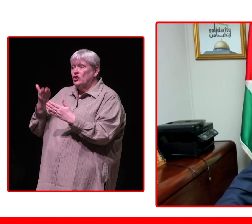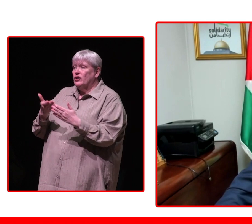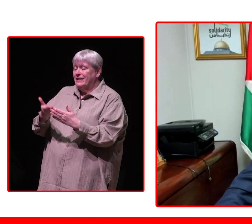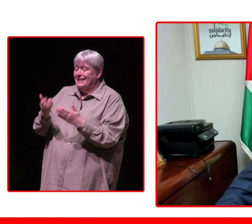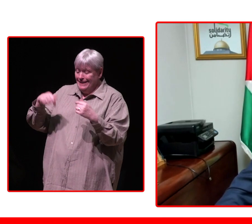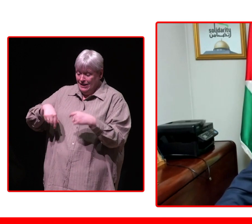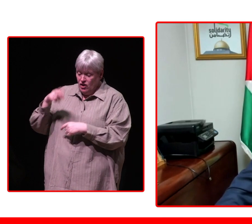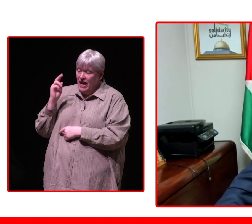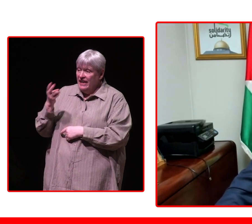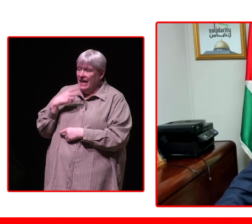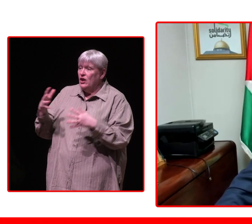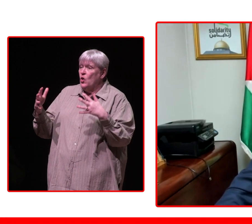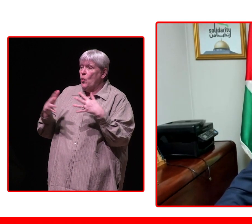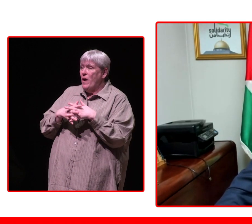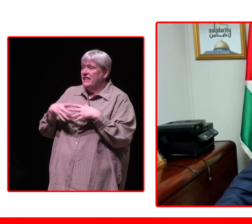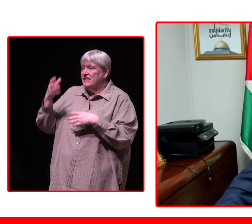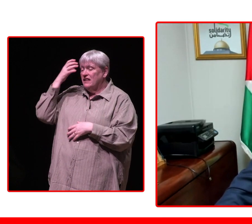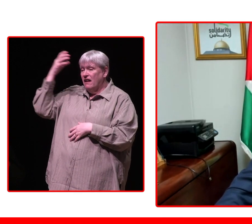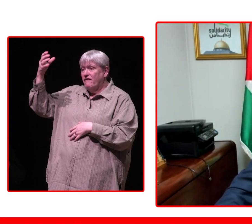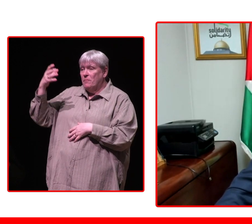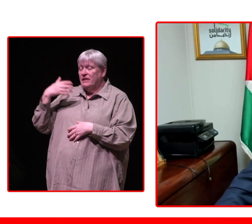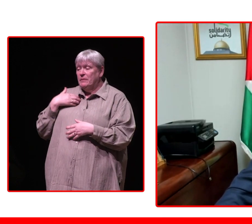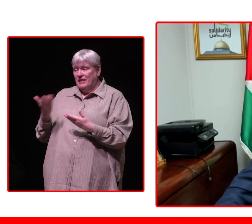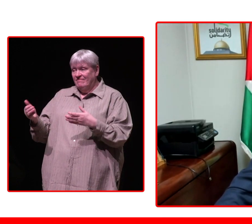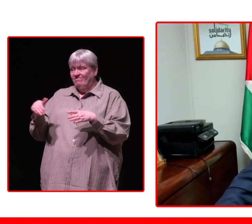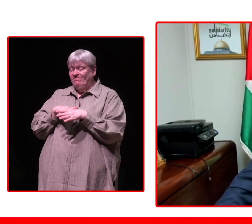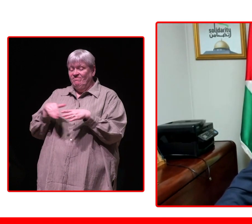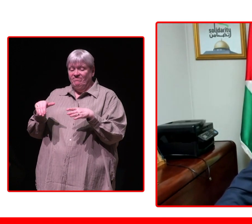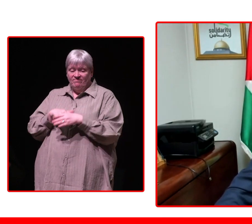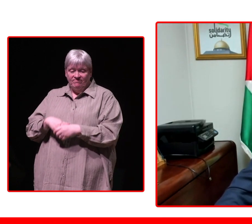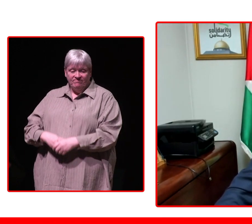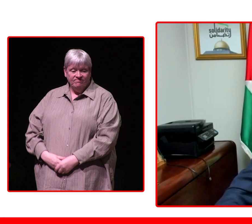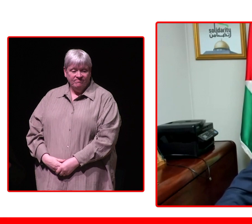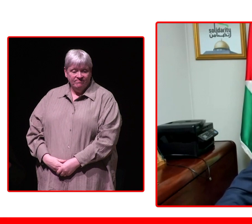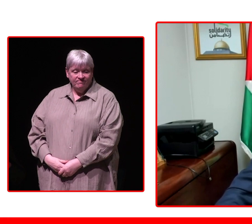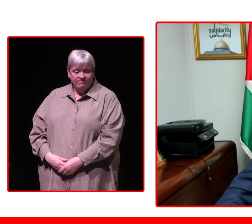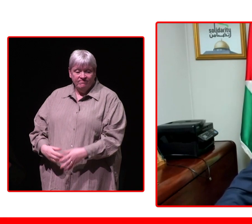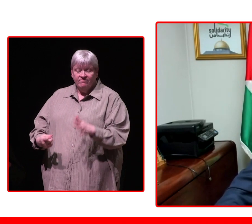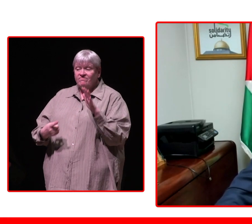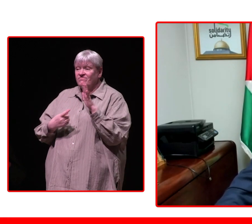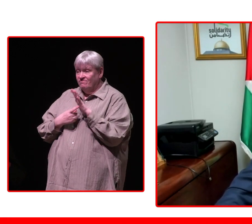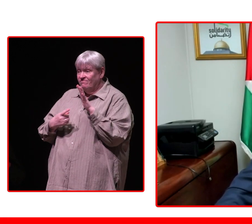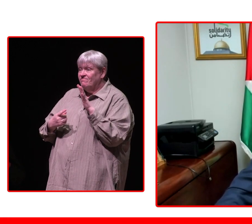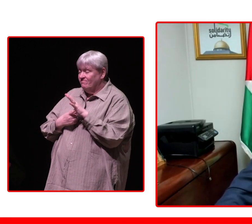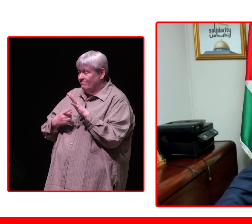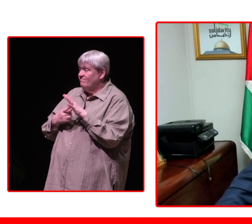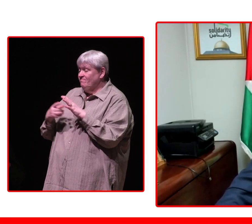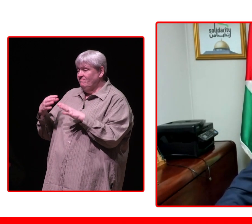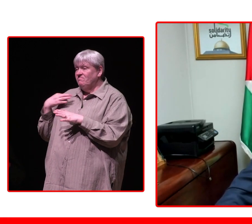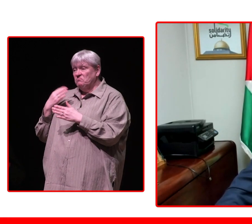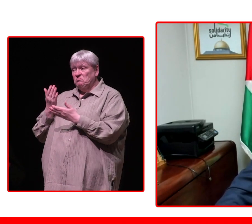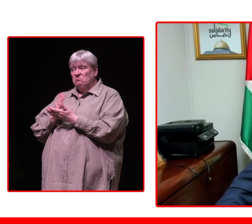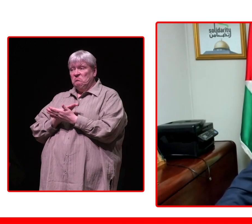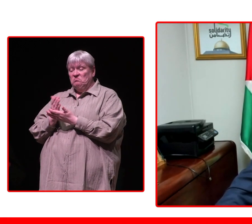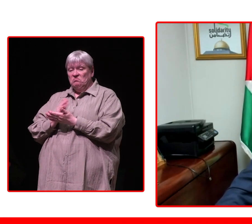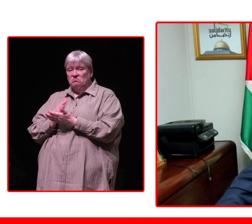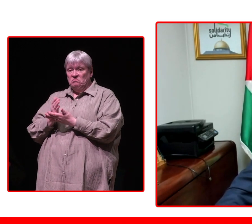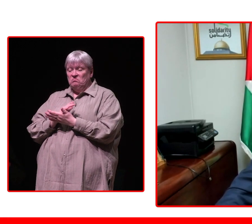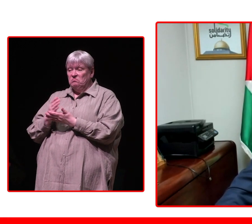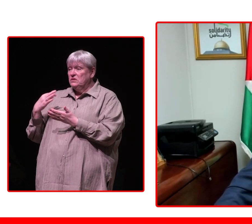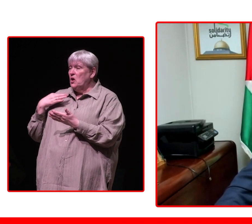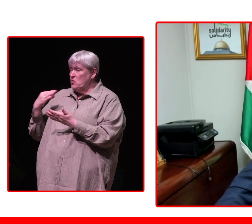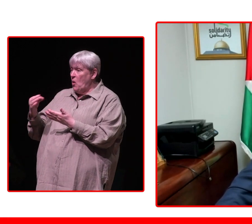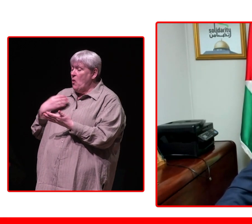Western government has played a precious role, a very dubious role to stop all